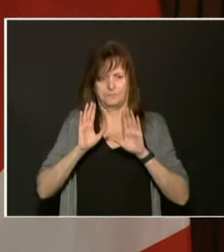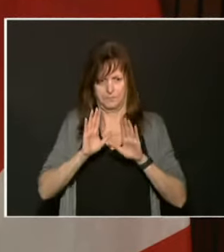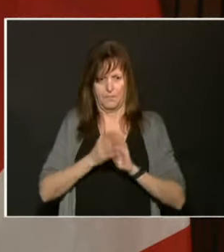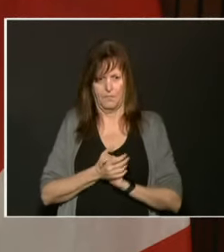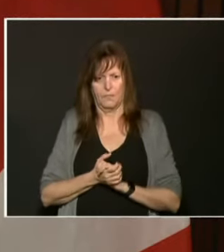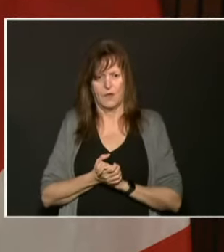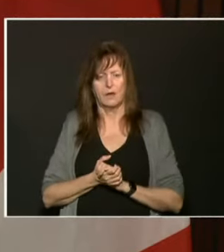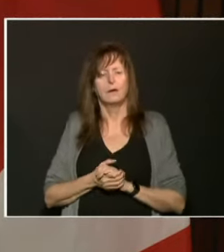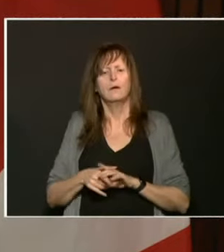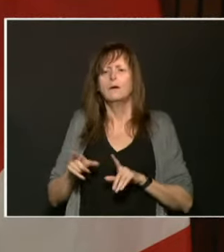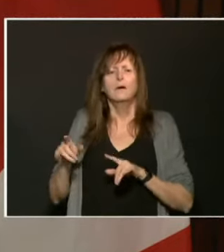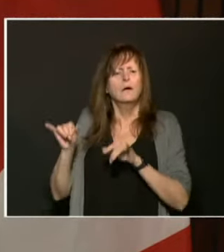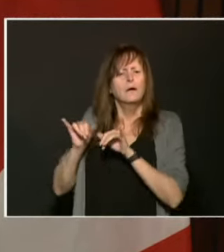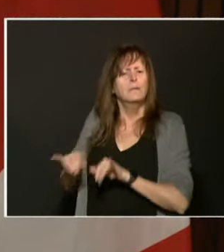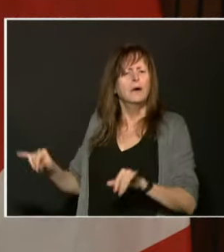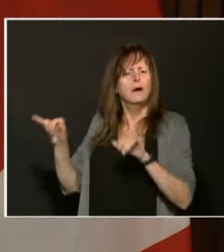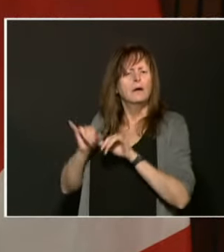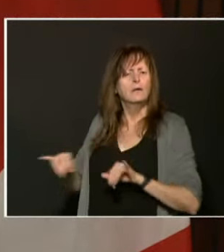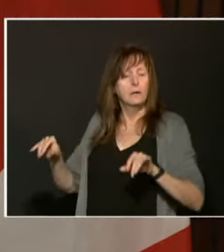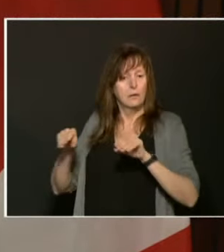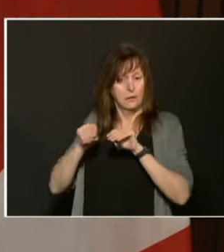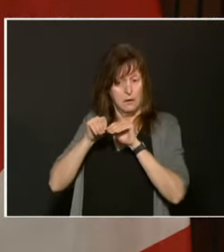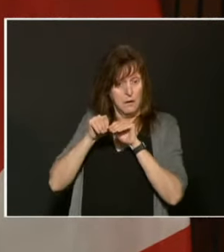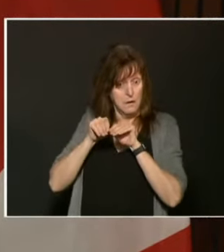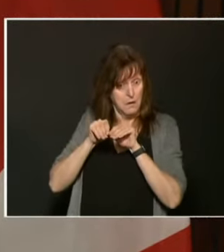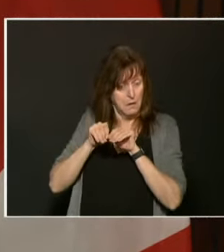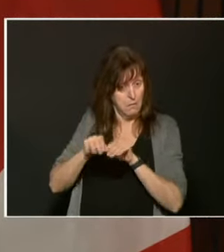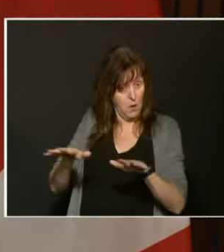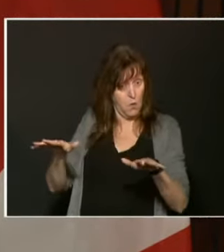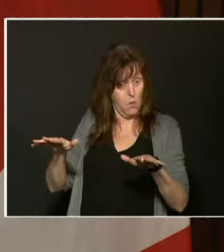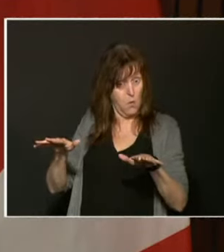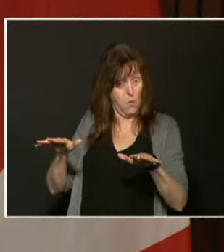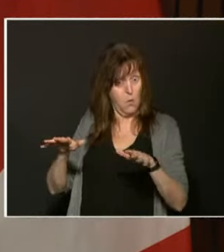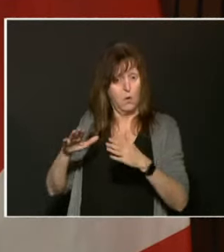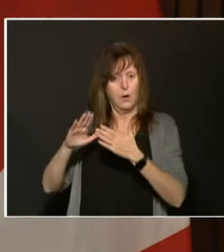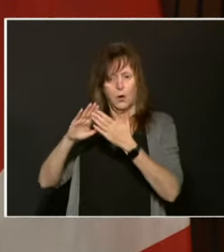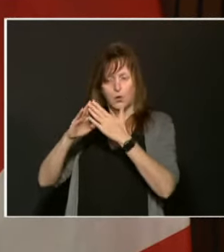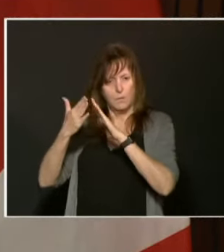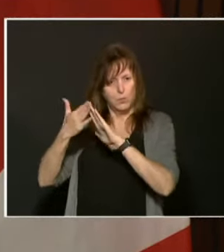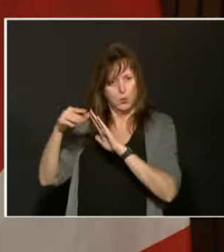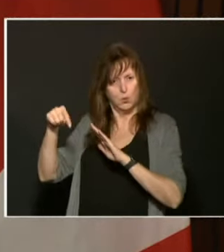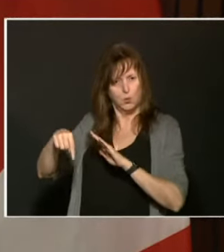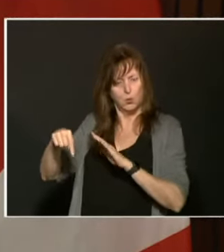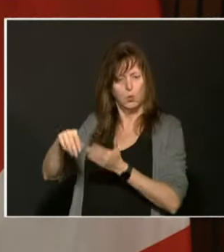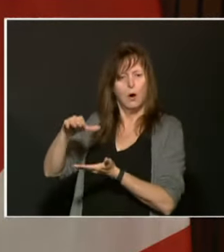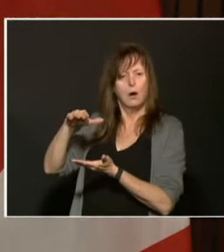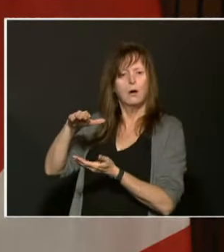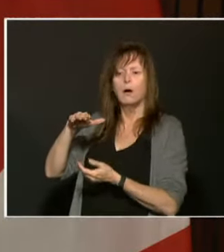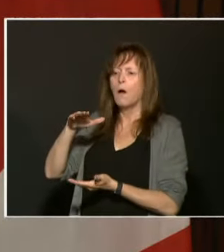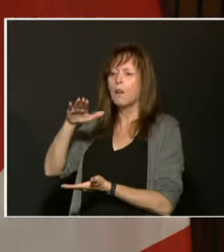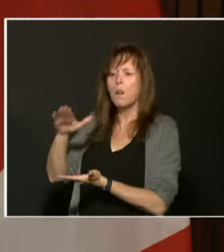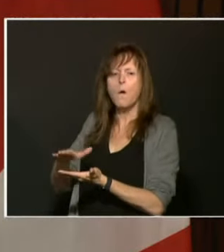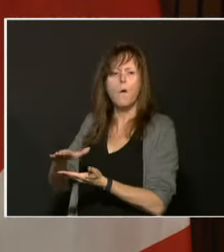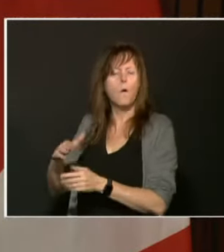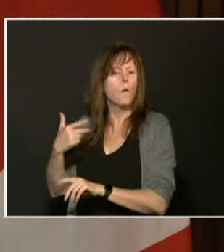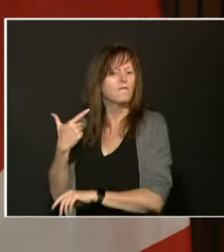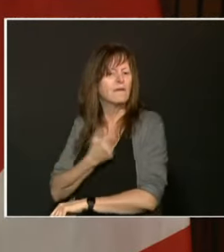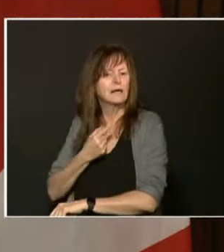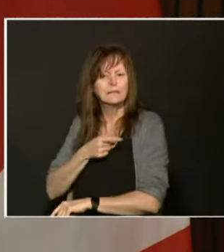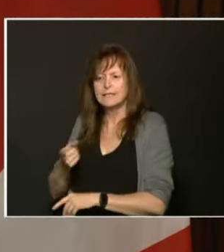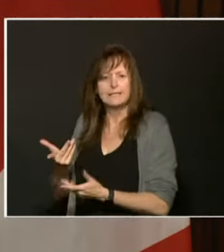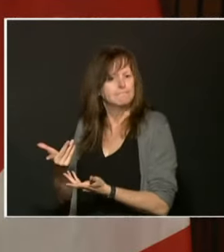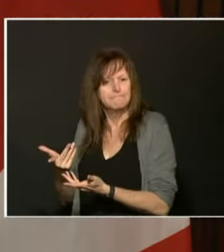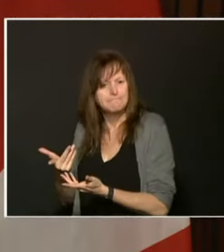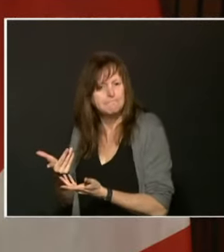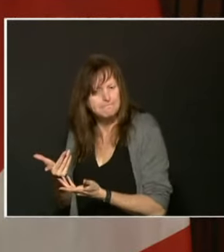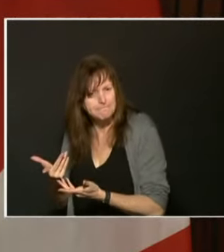of explosions of cases are happening in communities with lower levels of vaccination. Now, the UK has I think, slightly lower level of